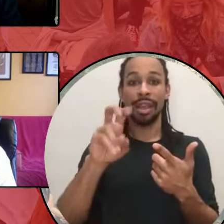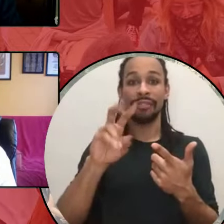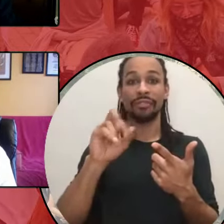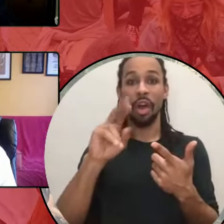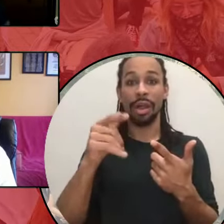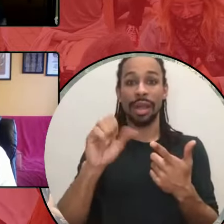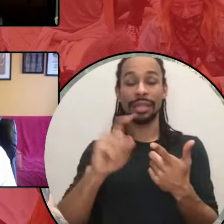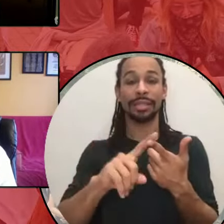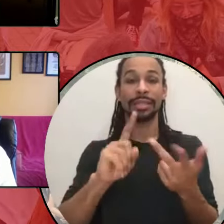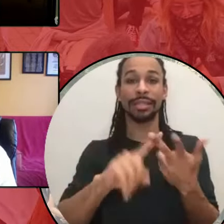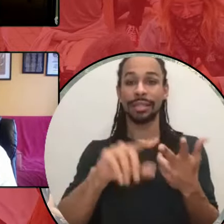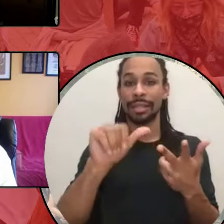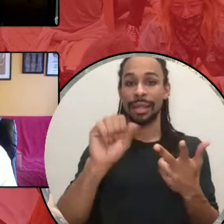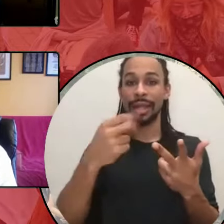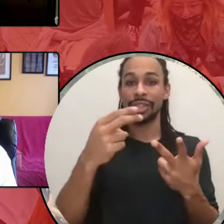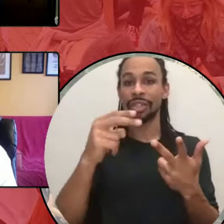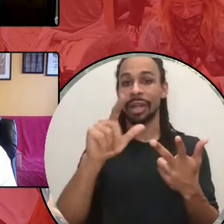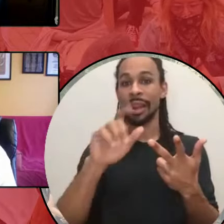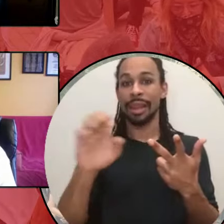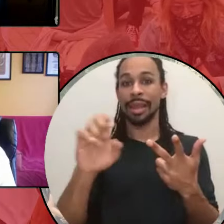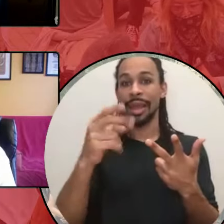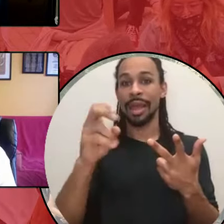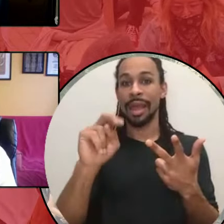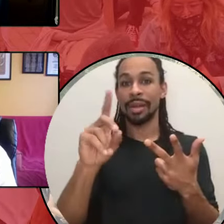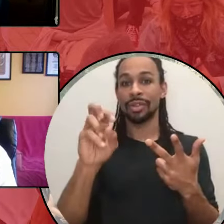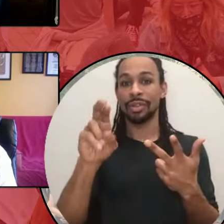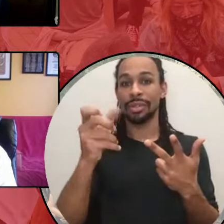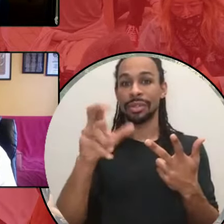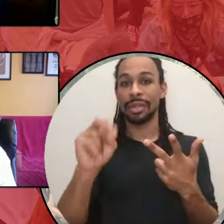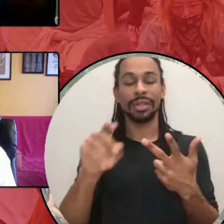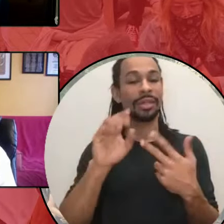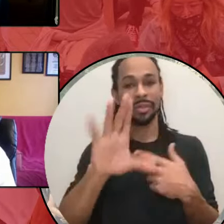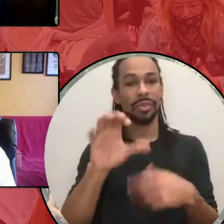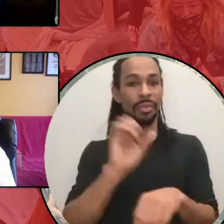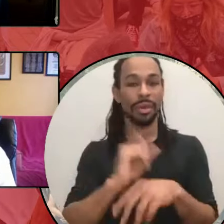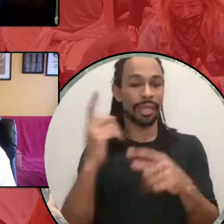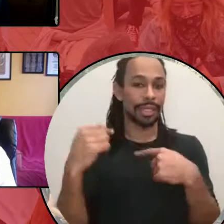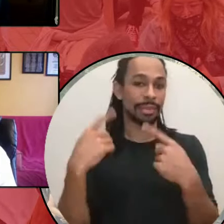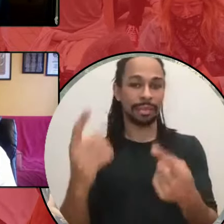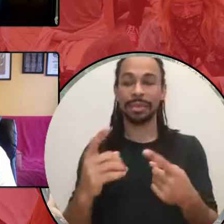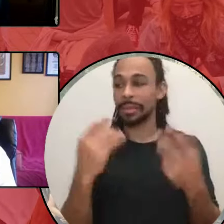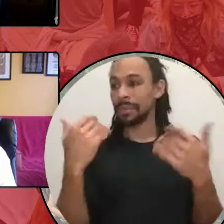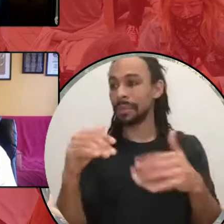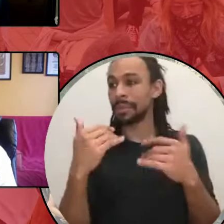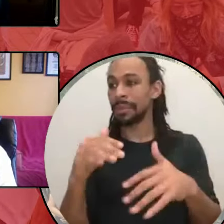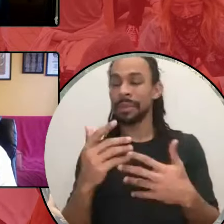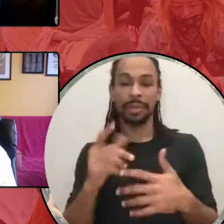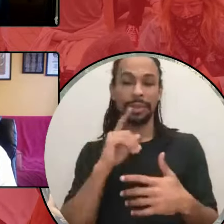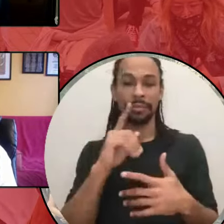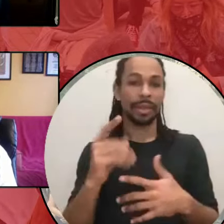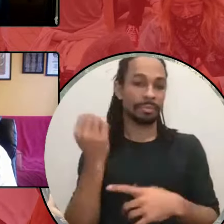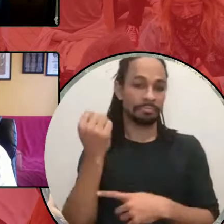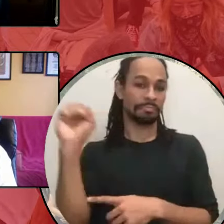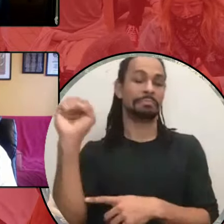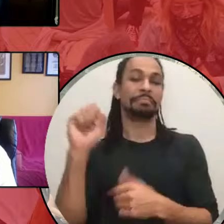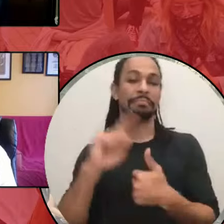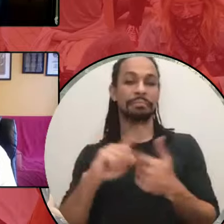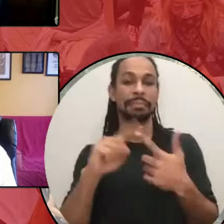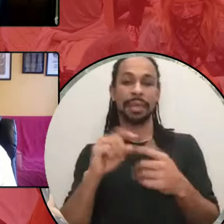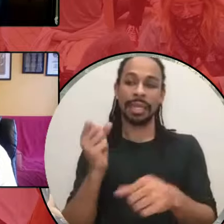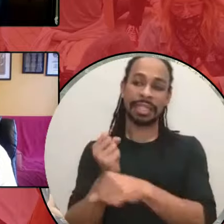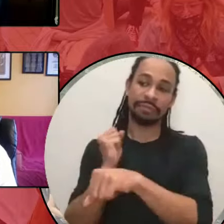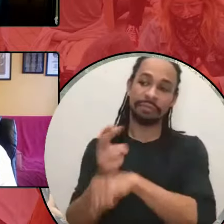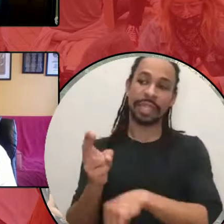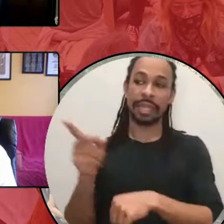work, work that has defeated authoritarians, work that is building new visions, and work